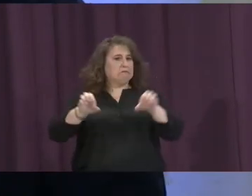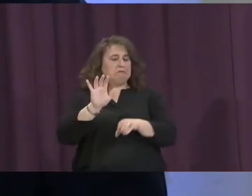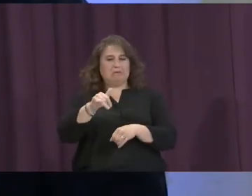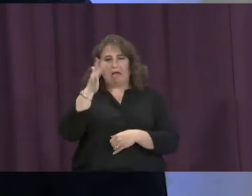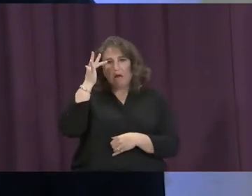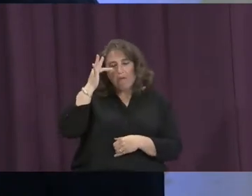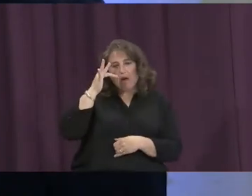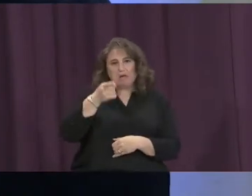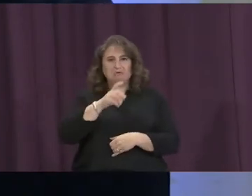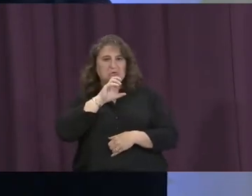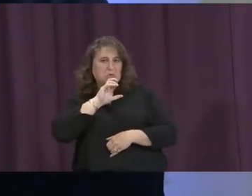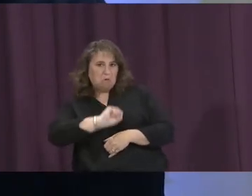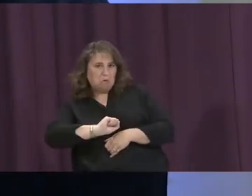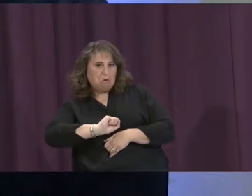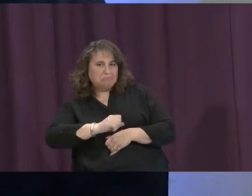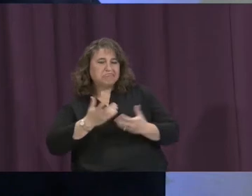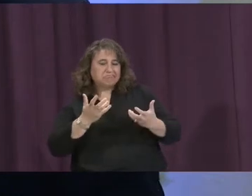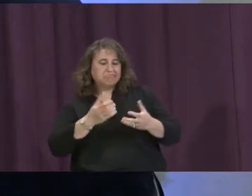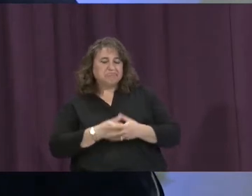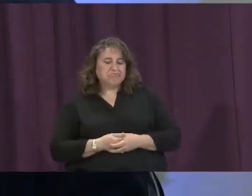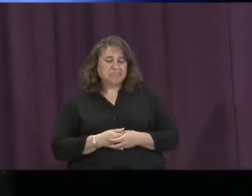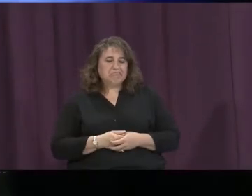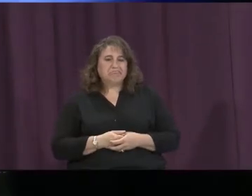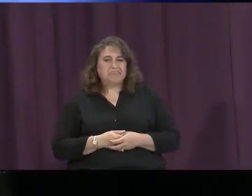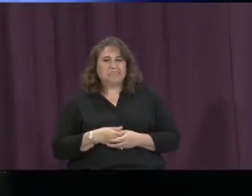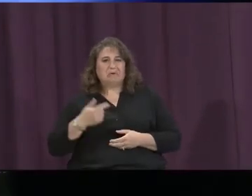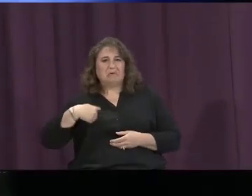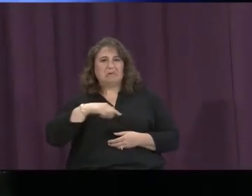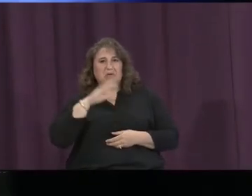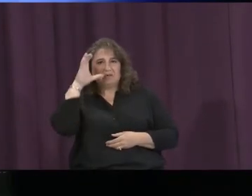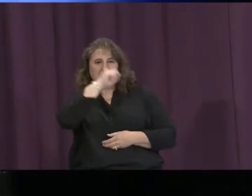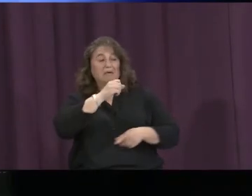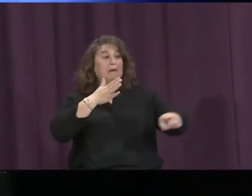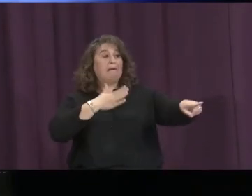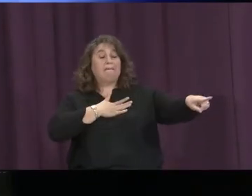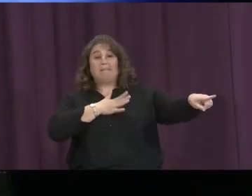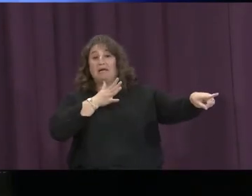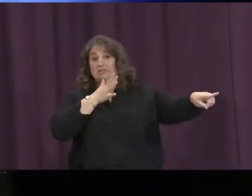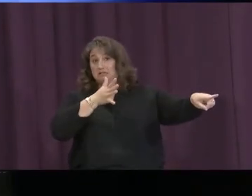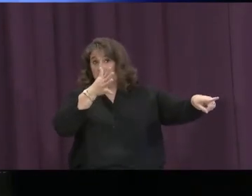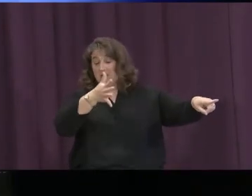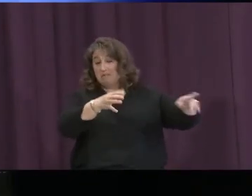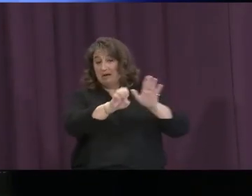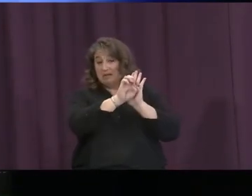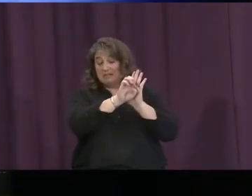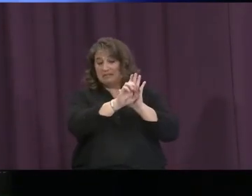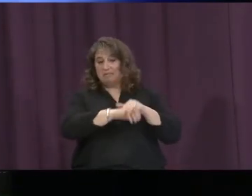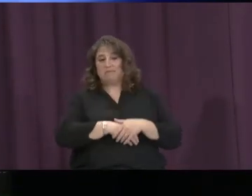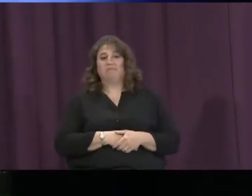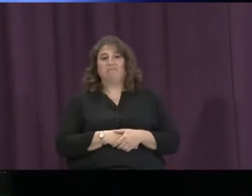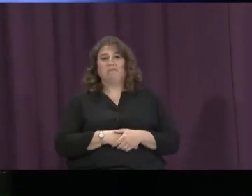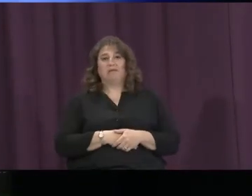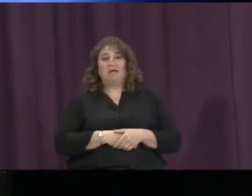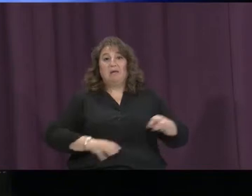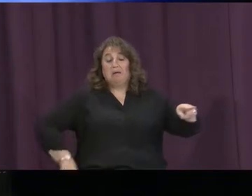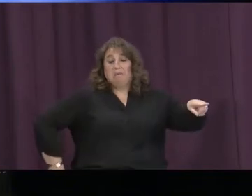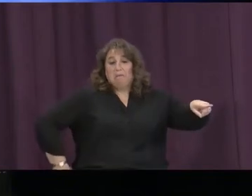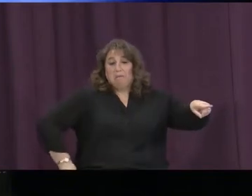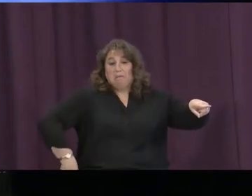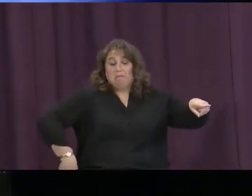age. Yeah.-hmm. You know, and, and we'll just use my grandma for this example. That particular person that's bowling,